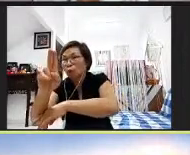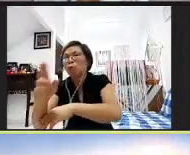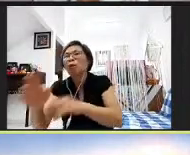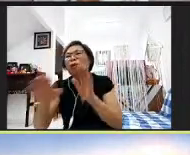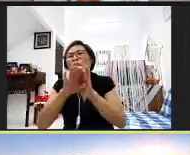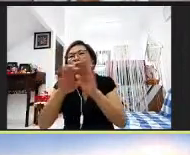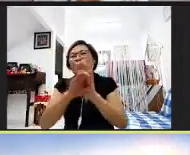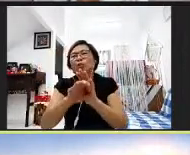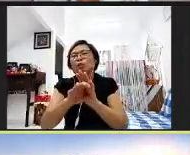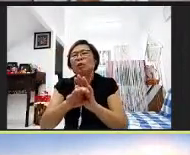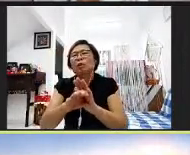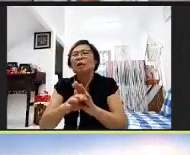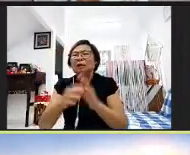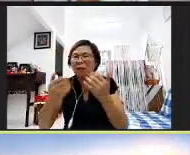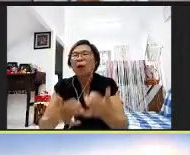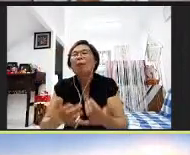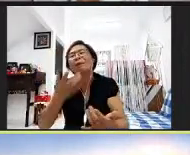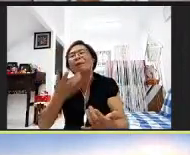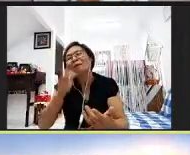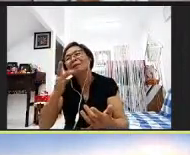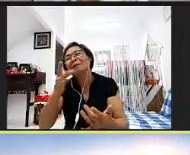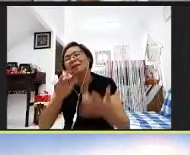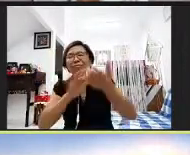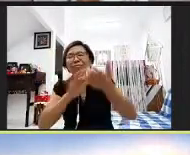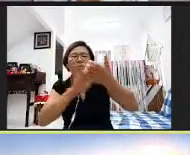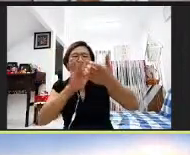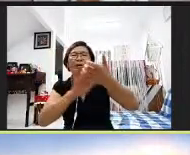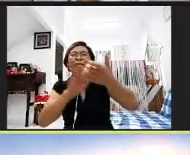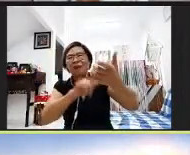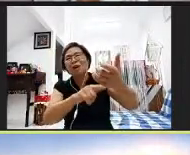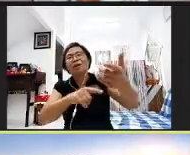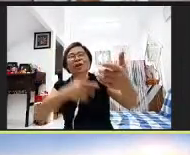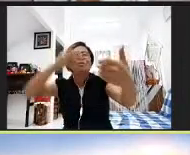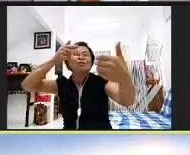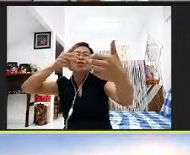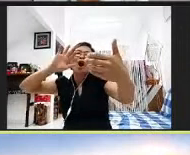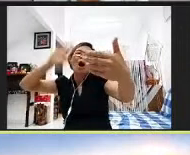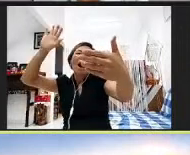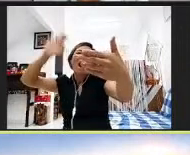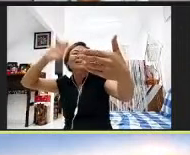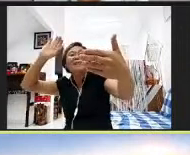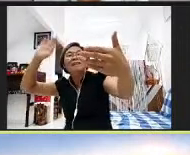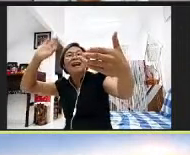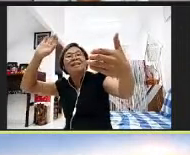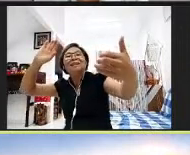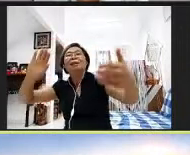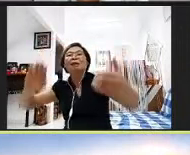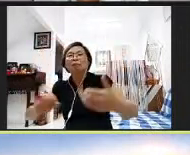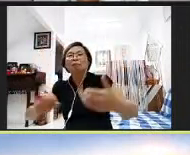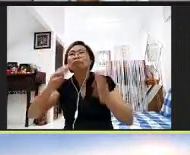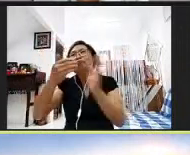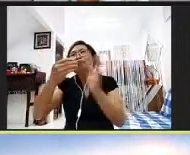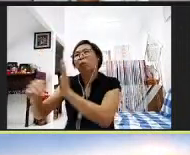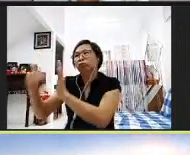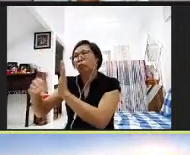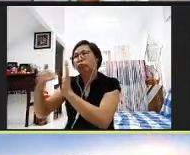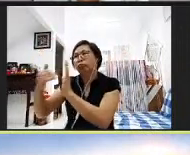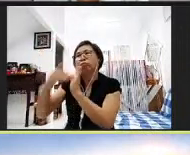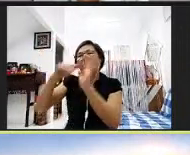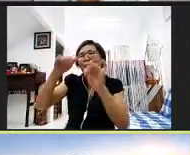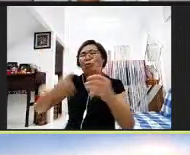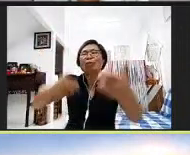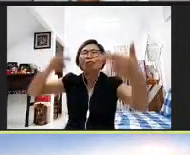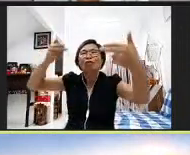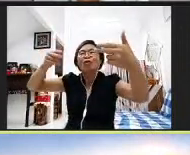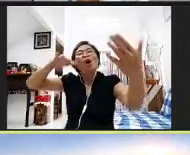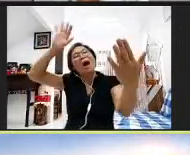called handphone, you can video call. Most relatives are allowed to video call their family